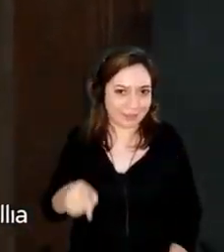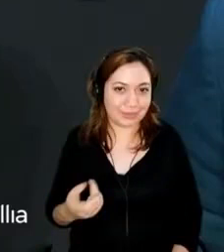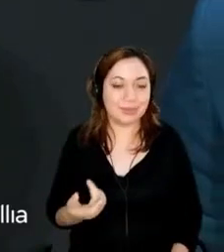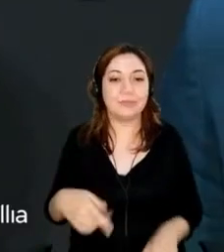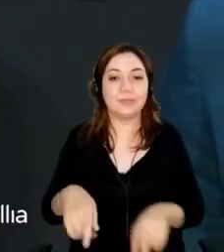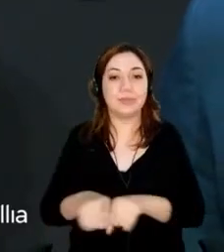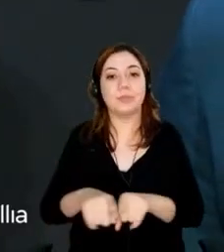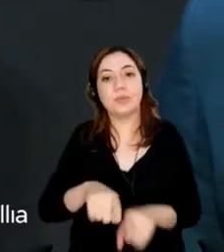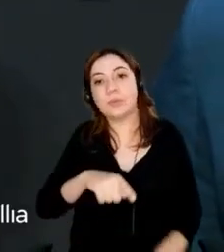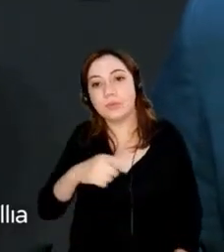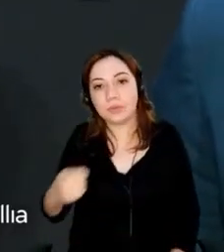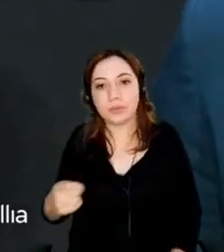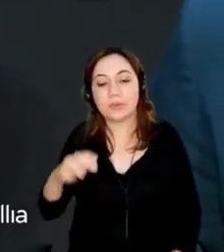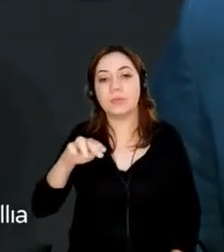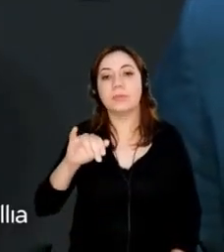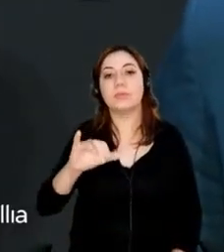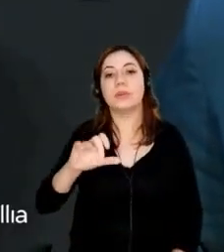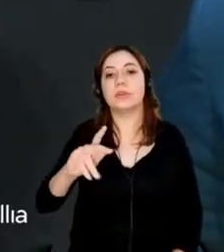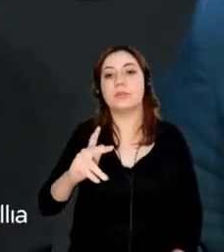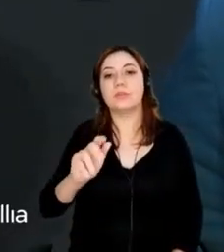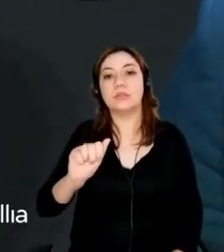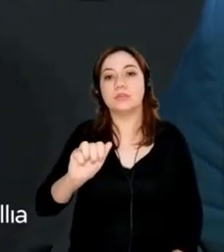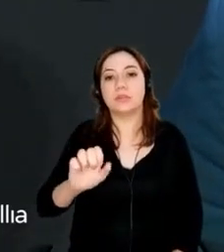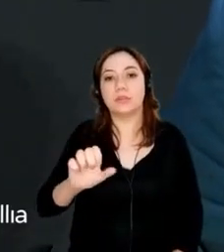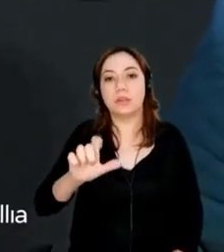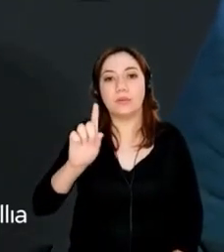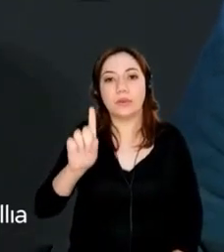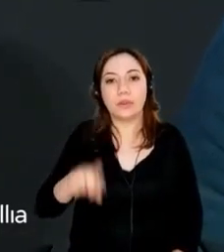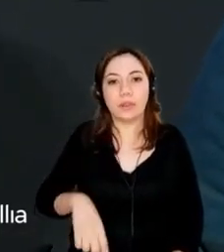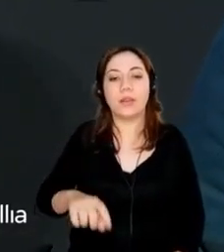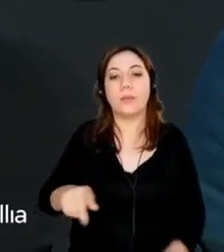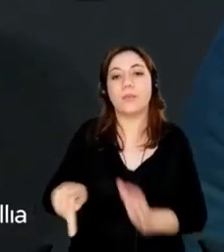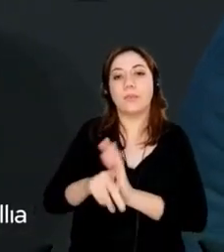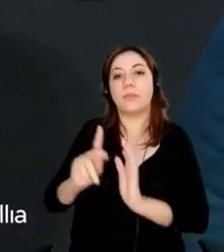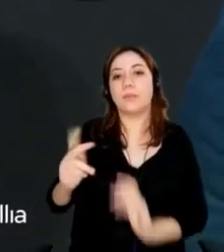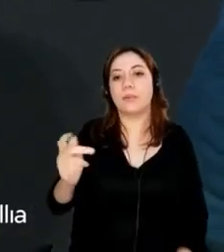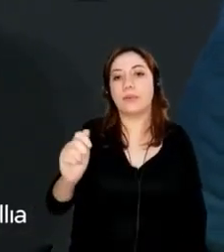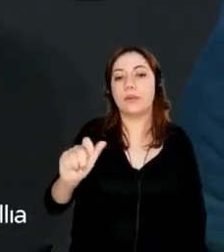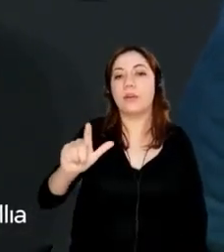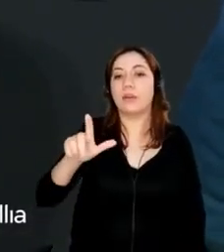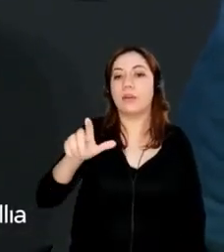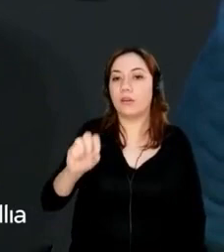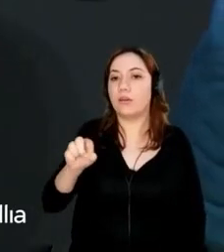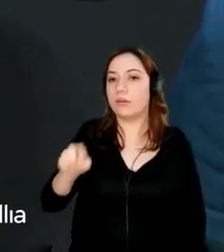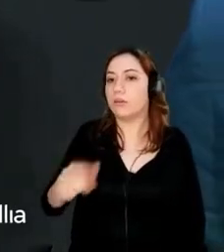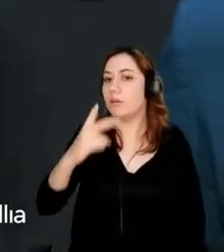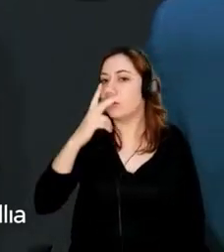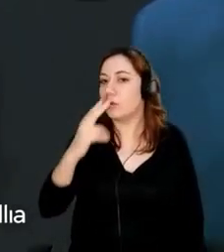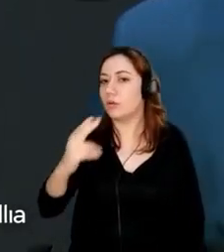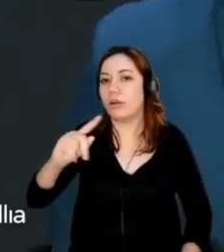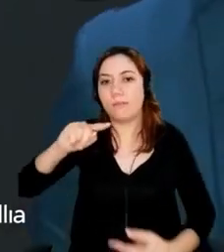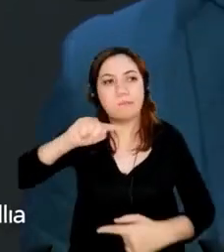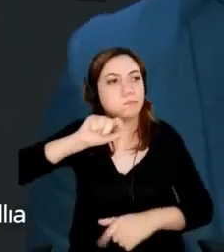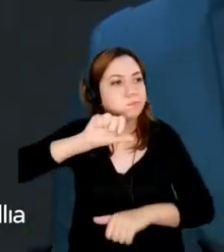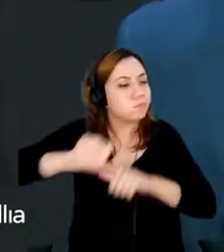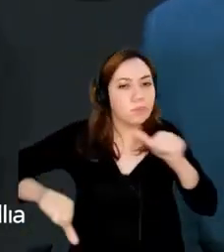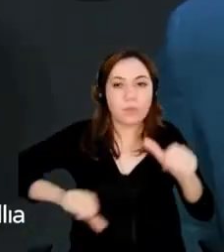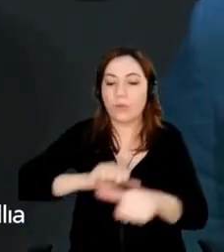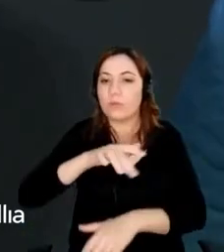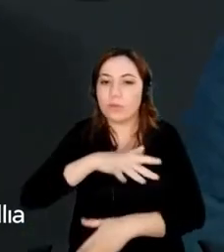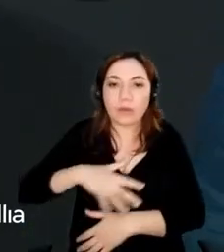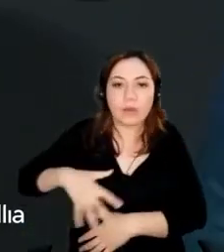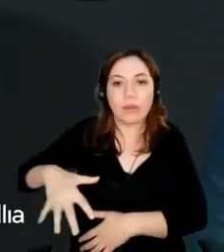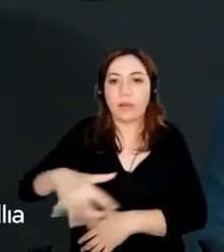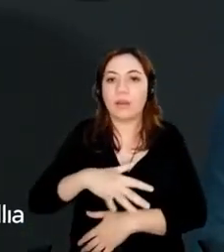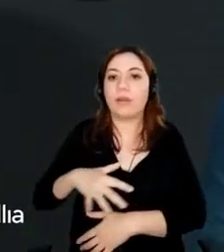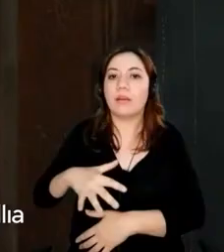the founders of Halo. Halo has been revolutionizing the boundaries of innovation in the IoT space and really in